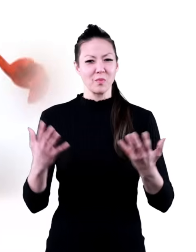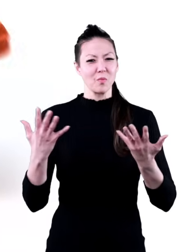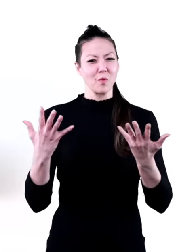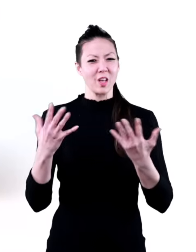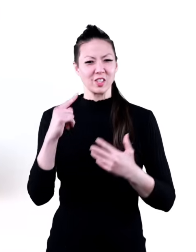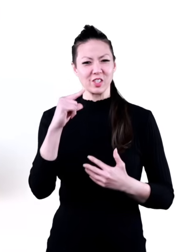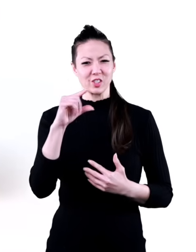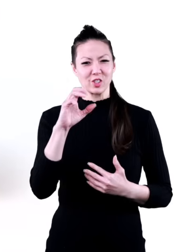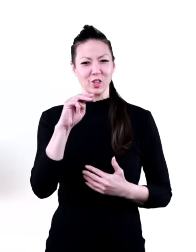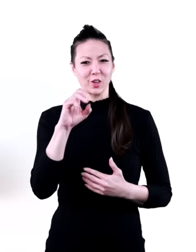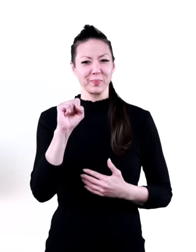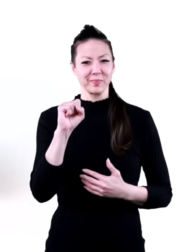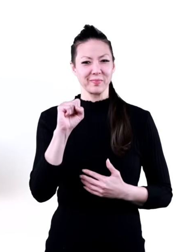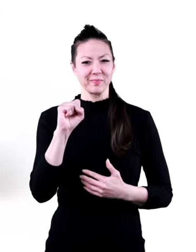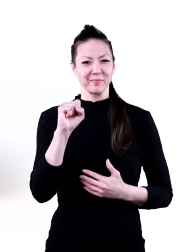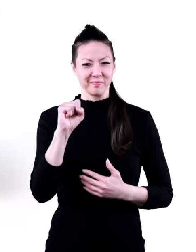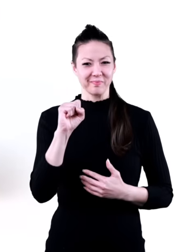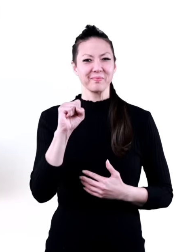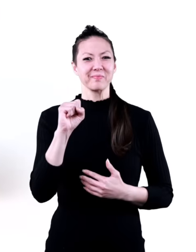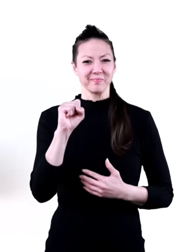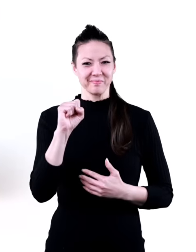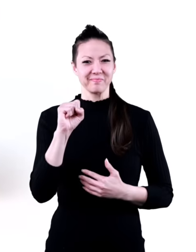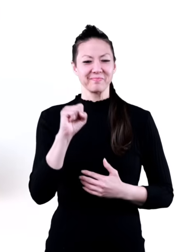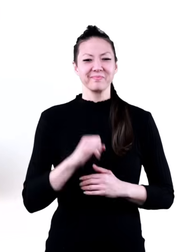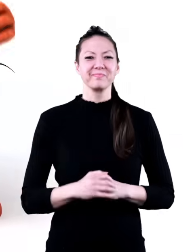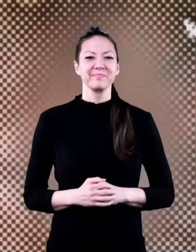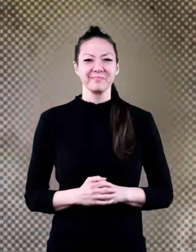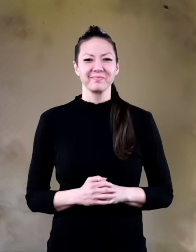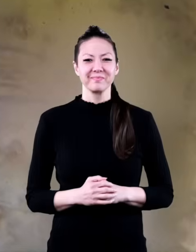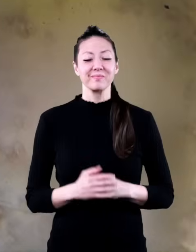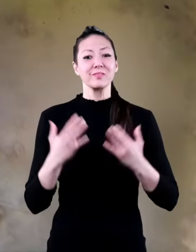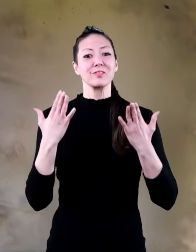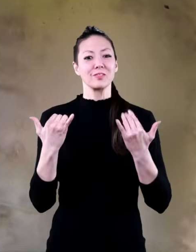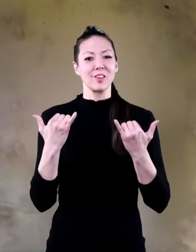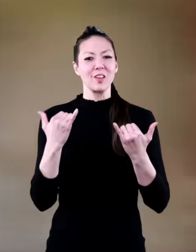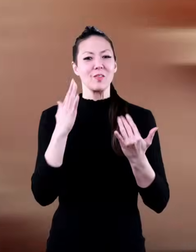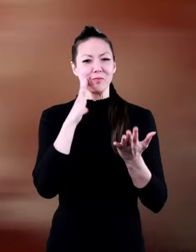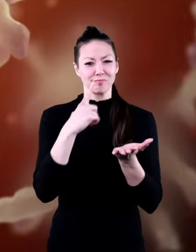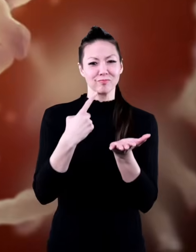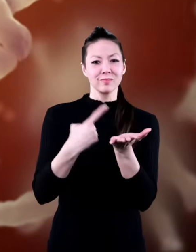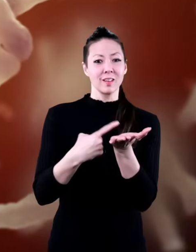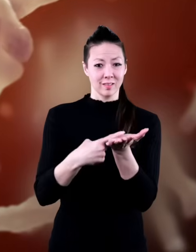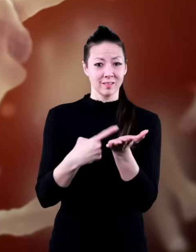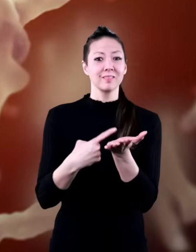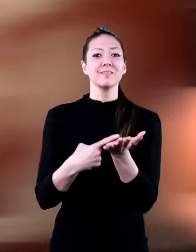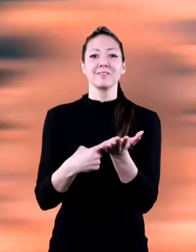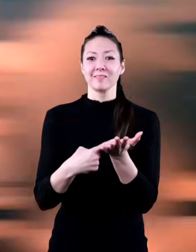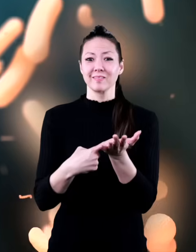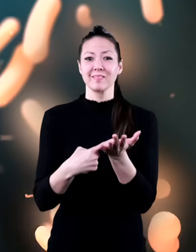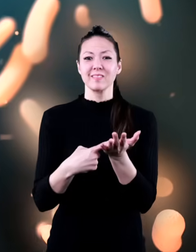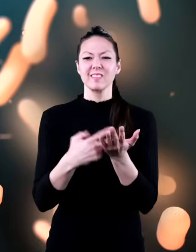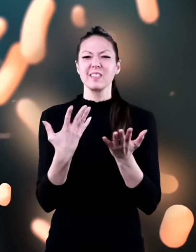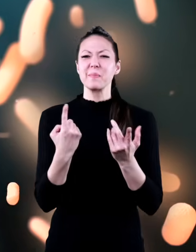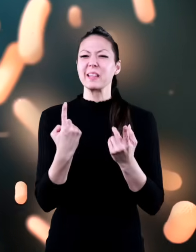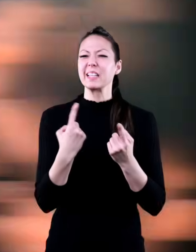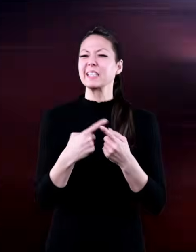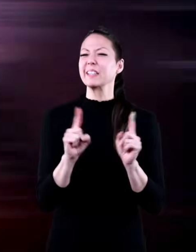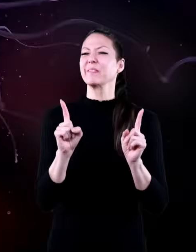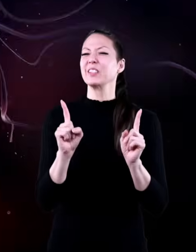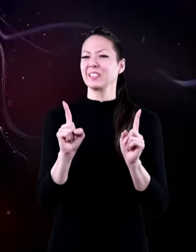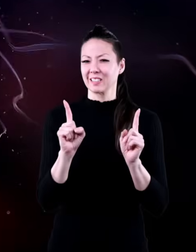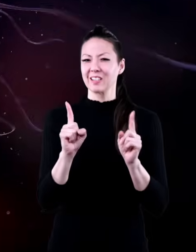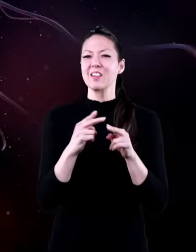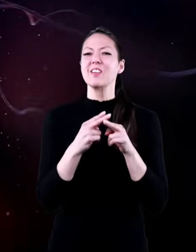what are germs for kids today we are going to talk all about a little